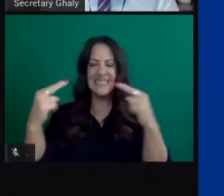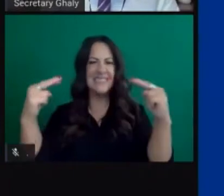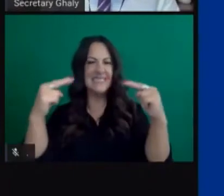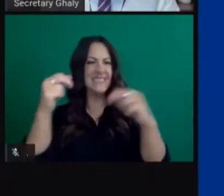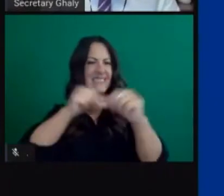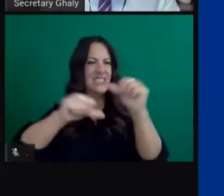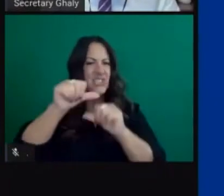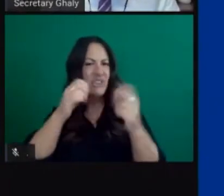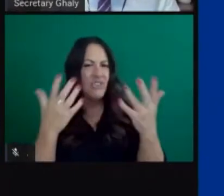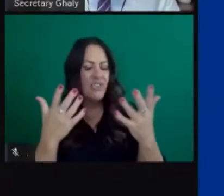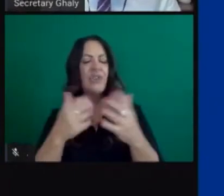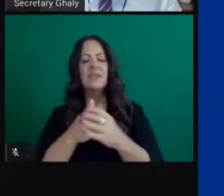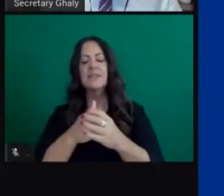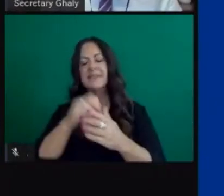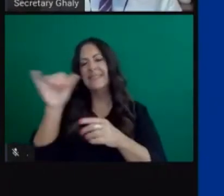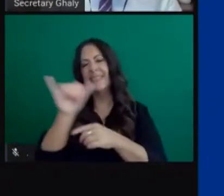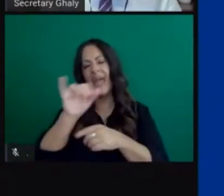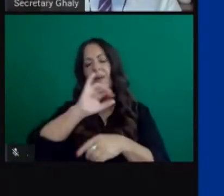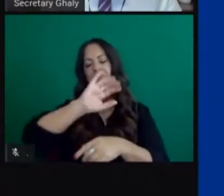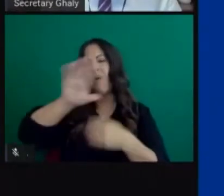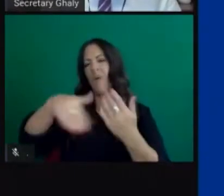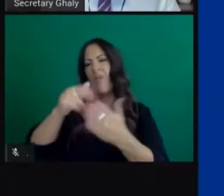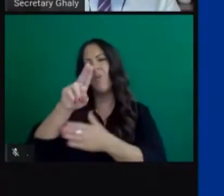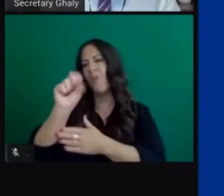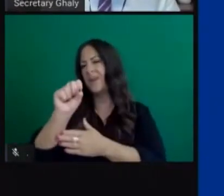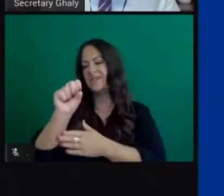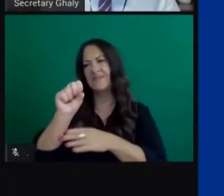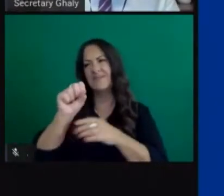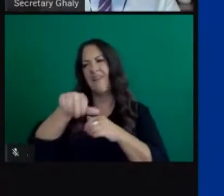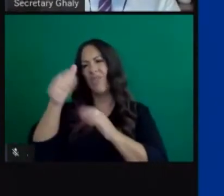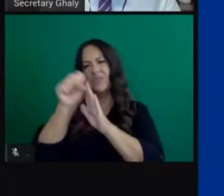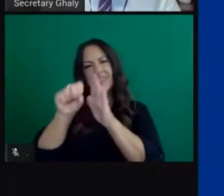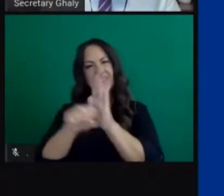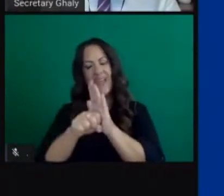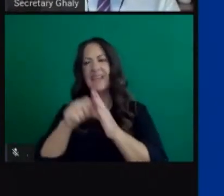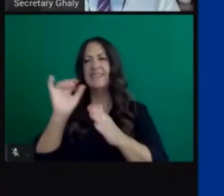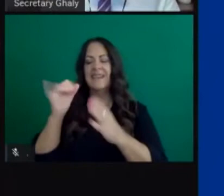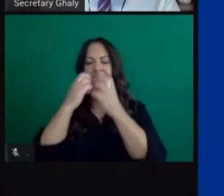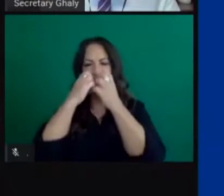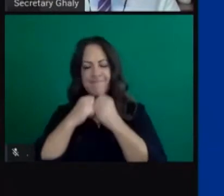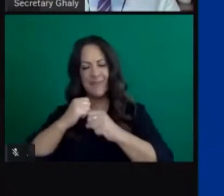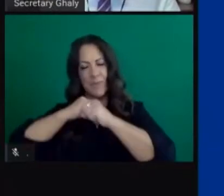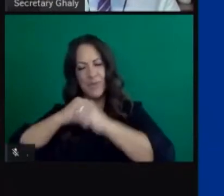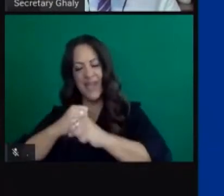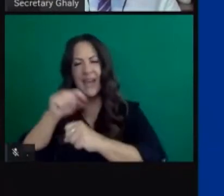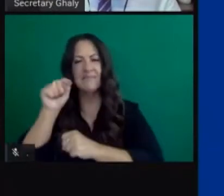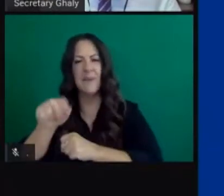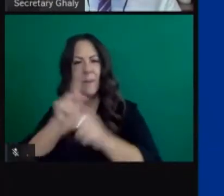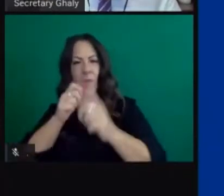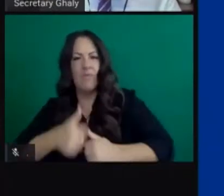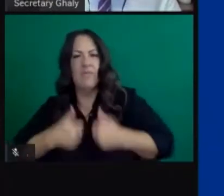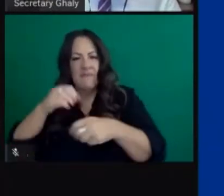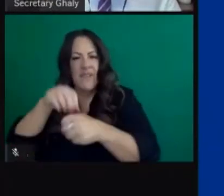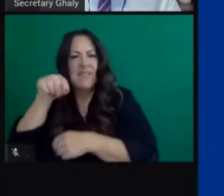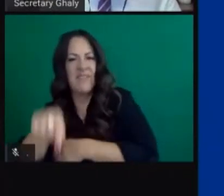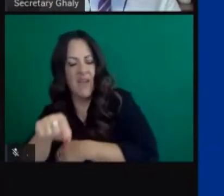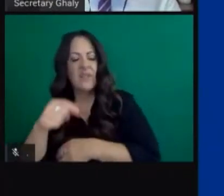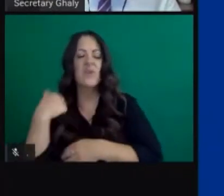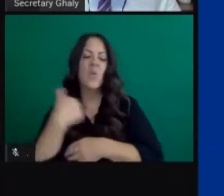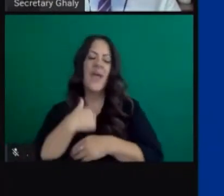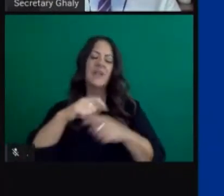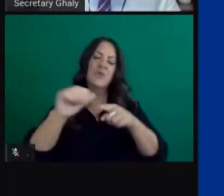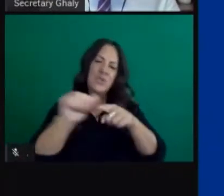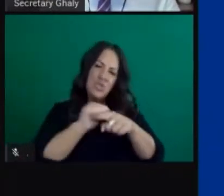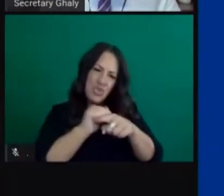just like the whole nation was, to make sure that we protect our residents and family members. This comes with a lot of staff training and a